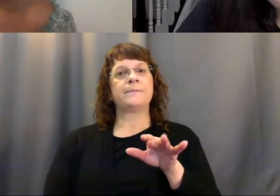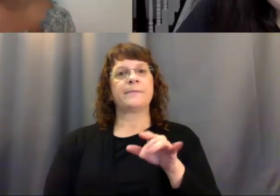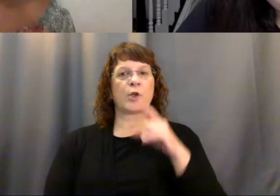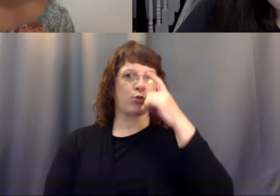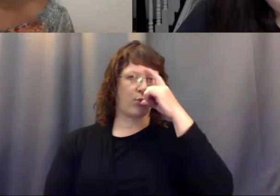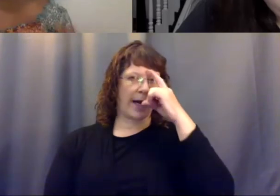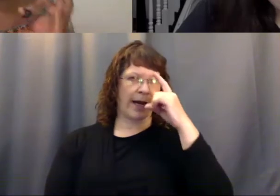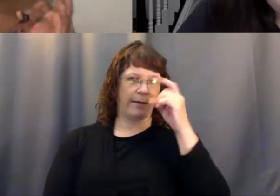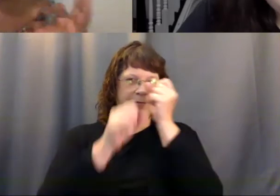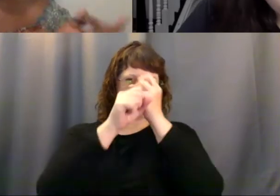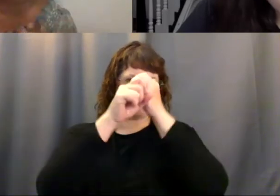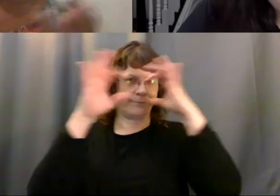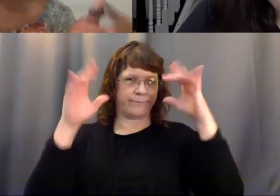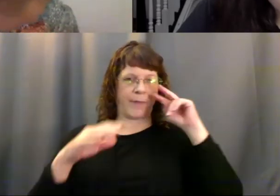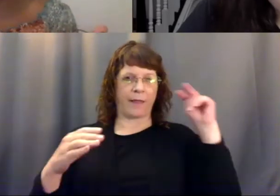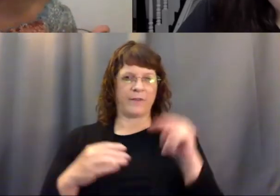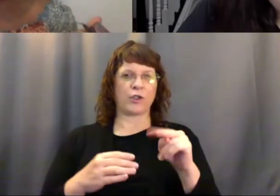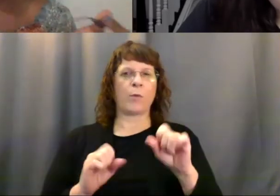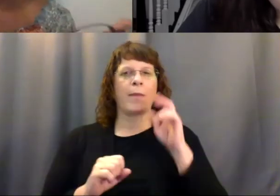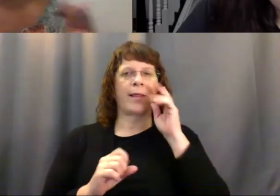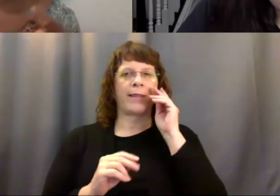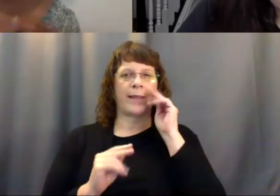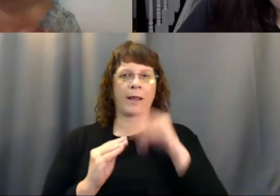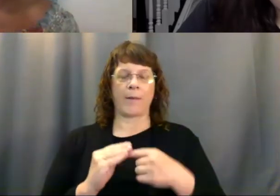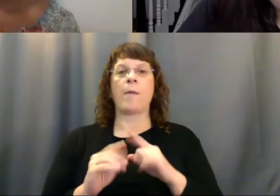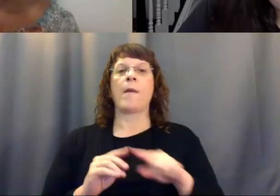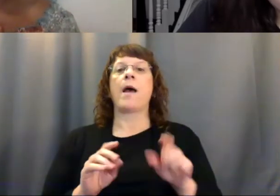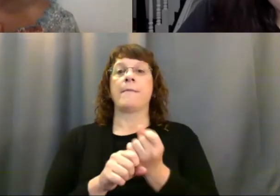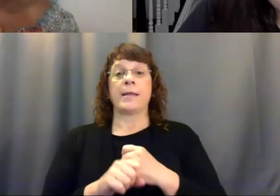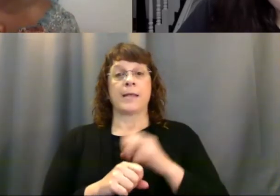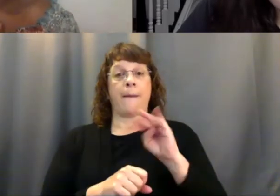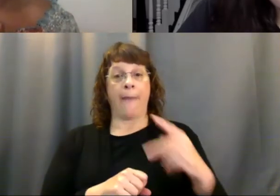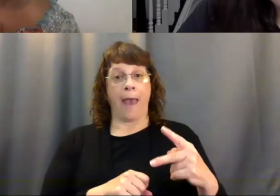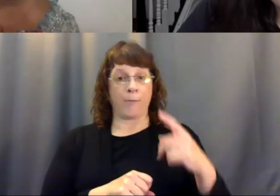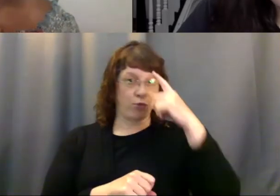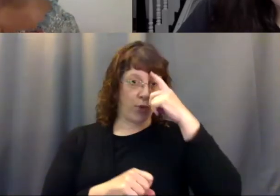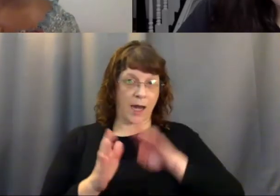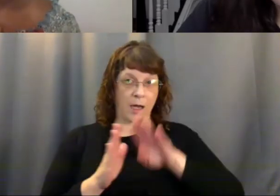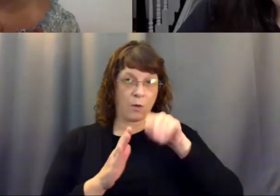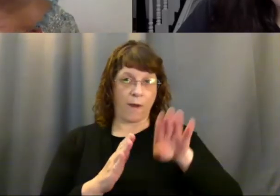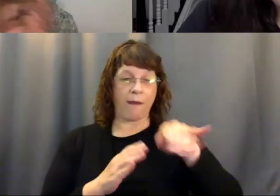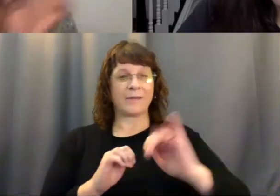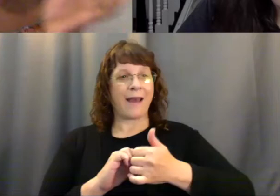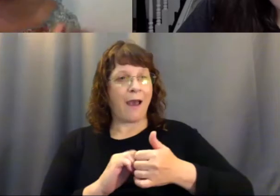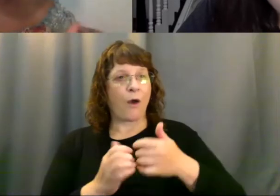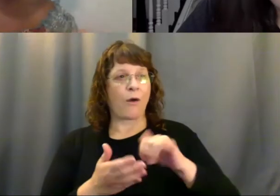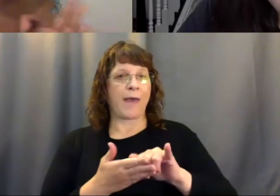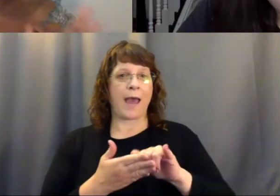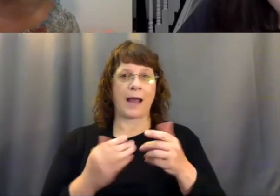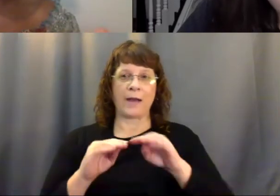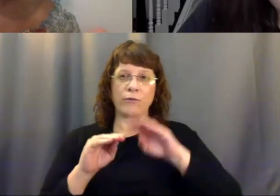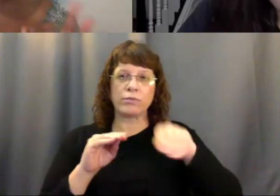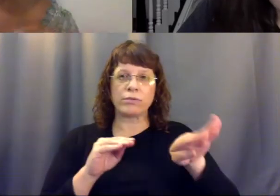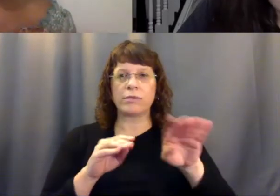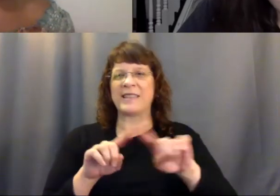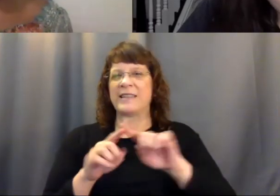that you're probably thinking of, but it produces a map of brain waves and how those brain waves kind of ripple off of different parts of